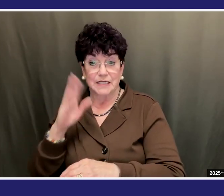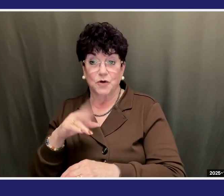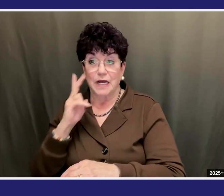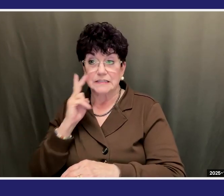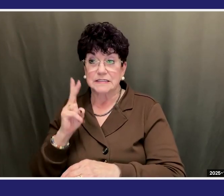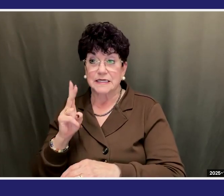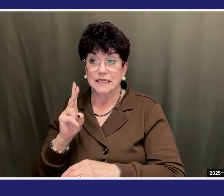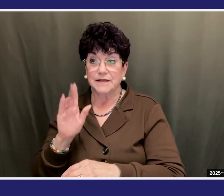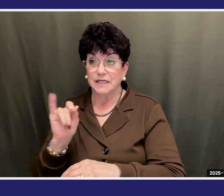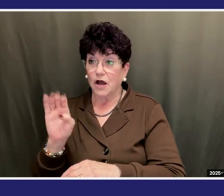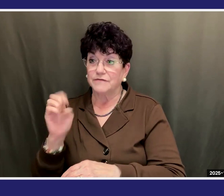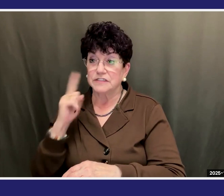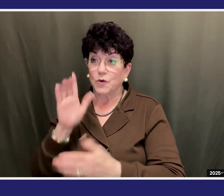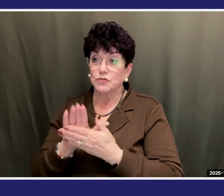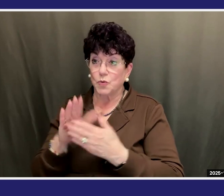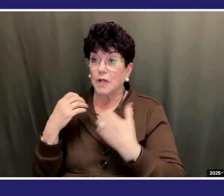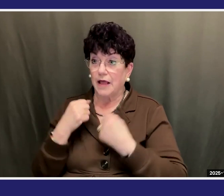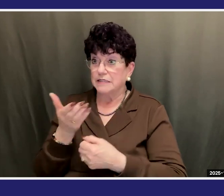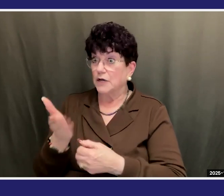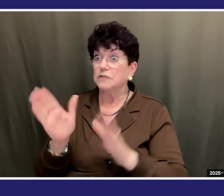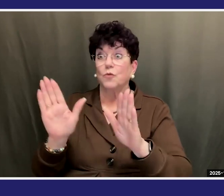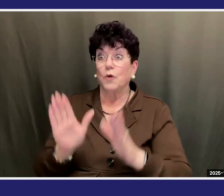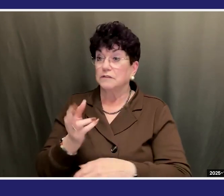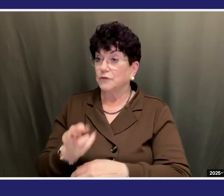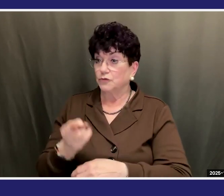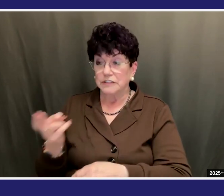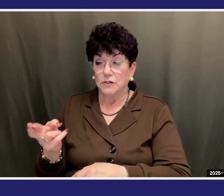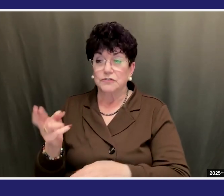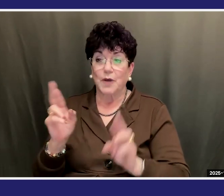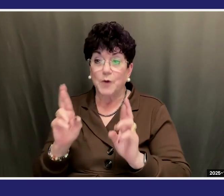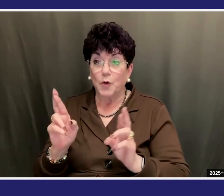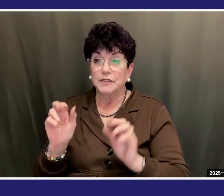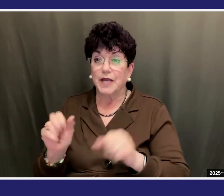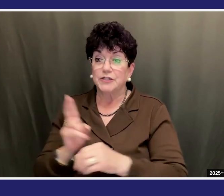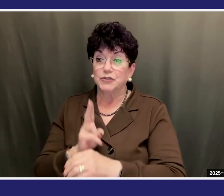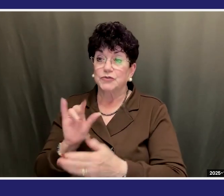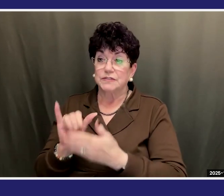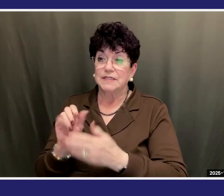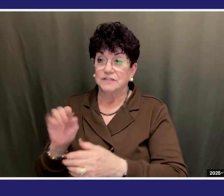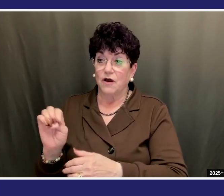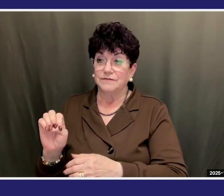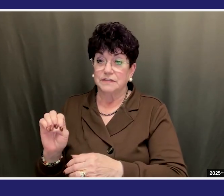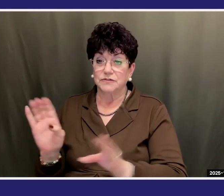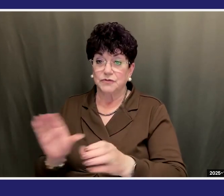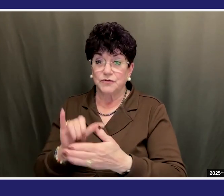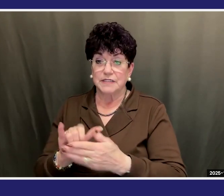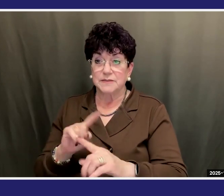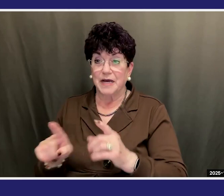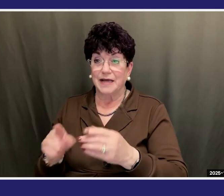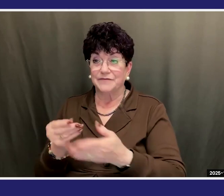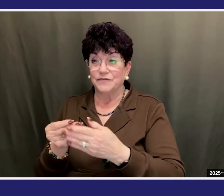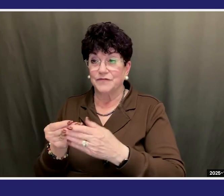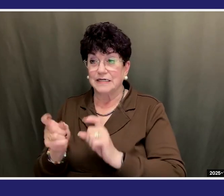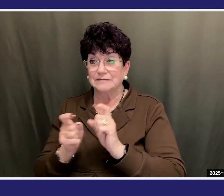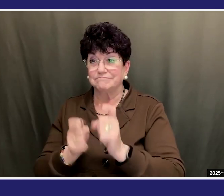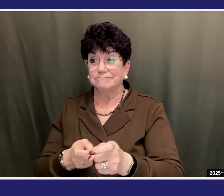Office of School Health is on this, and they're just a wonderful resource. So I'm hoping you can use them to do this. But really, on the funding issue, I